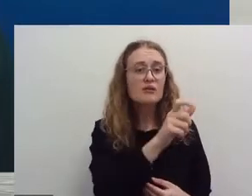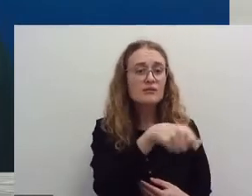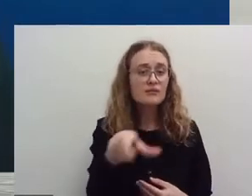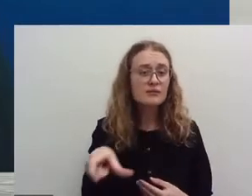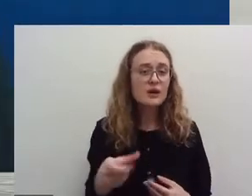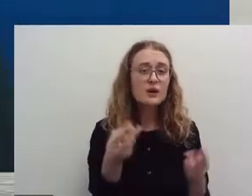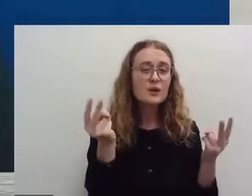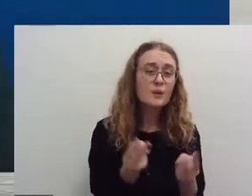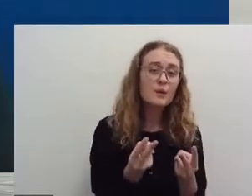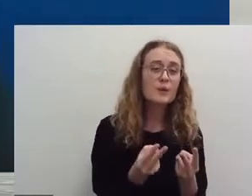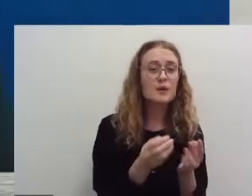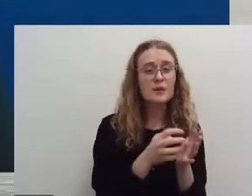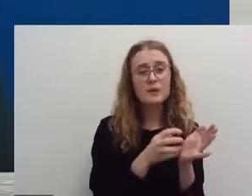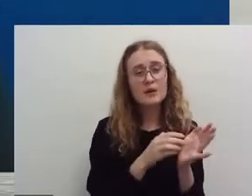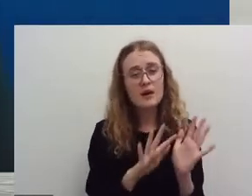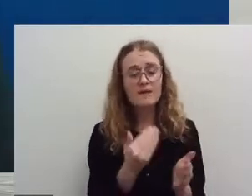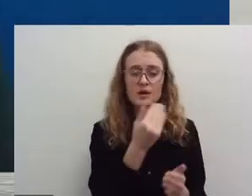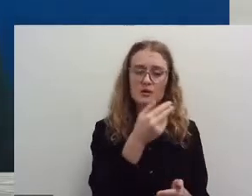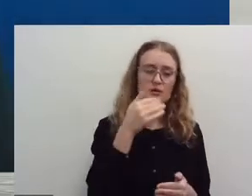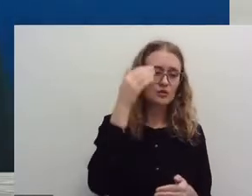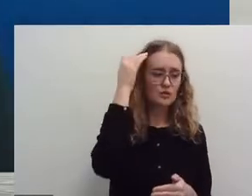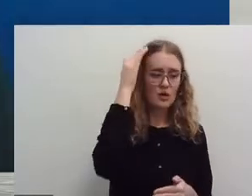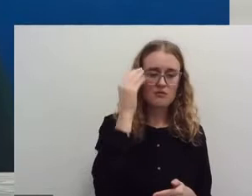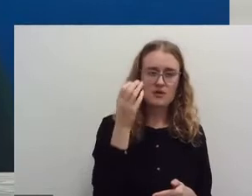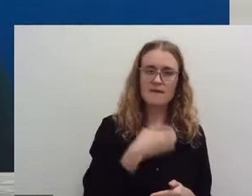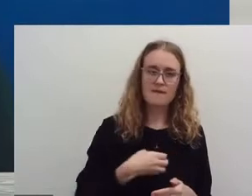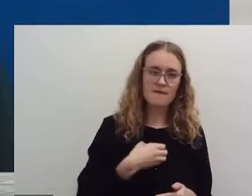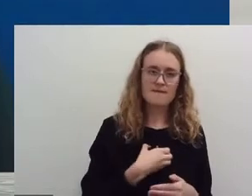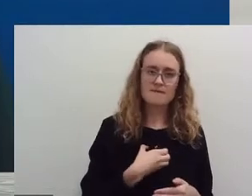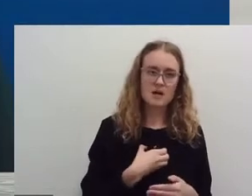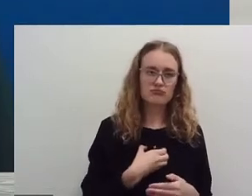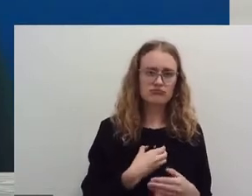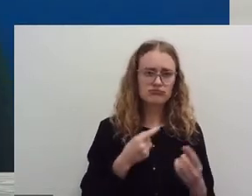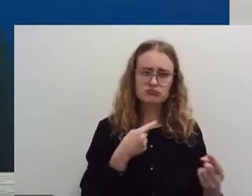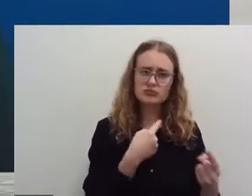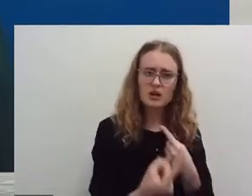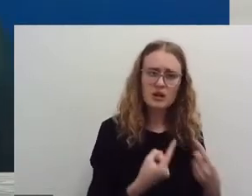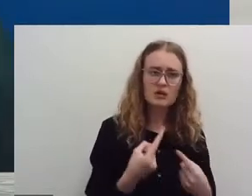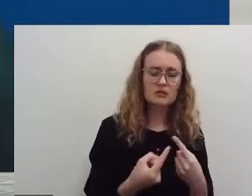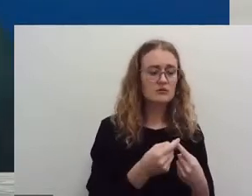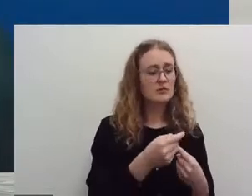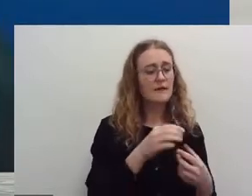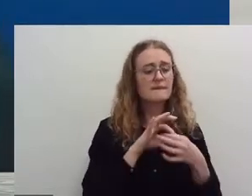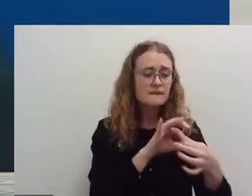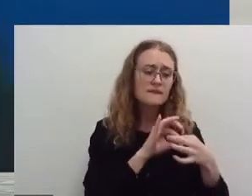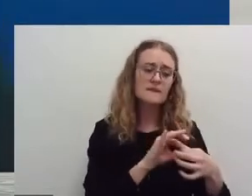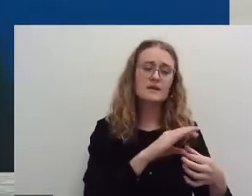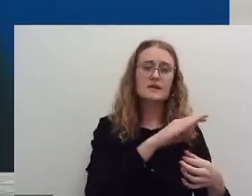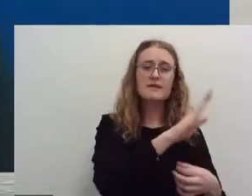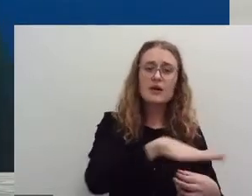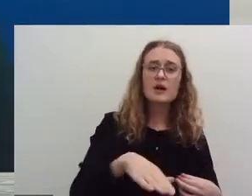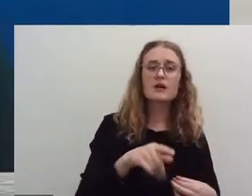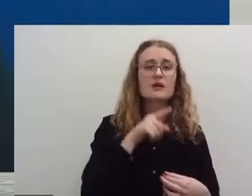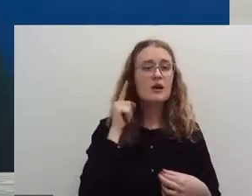dialogue with children and young people that we adults, we politicians, we the